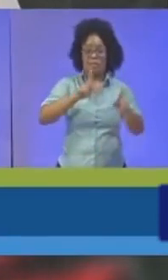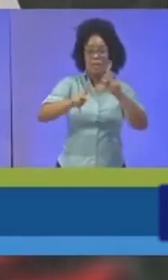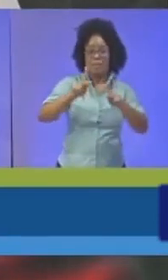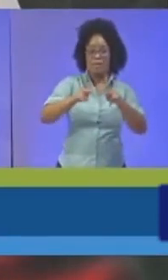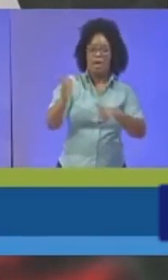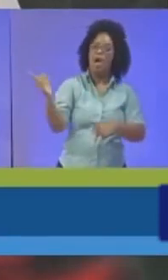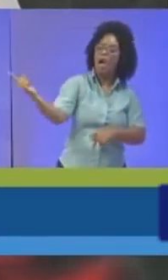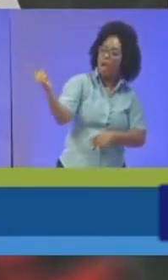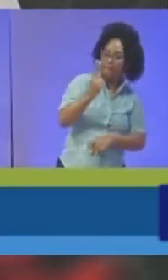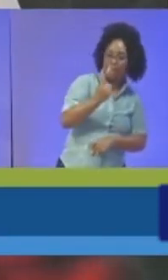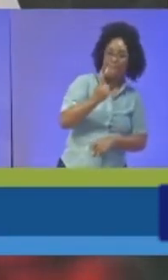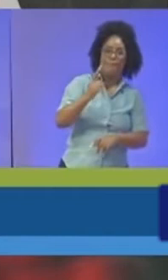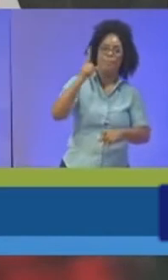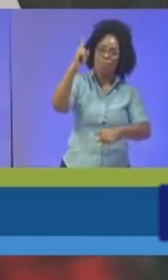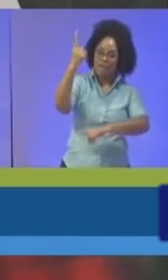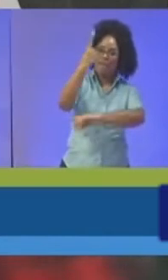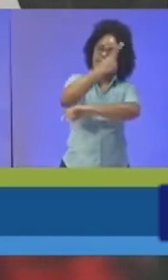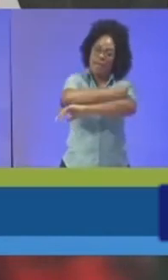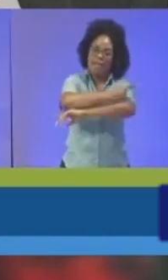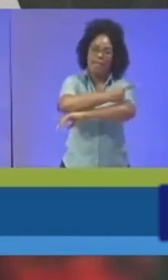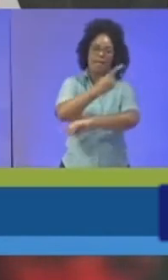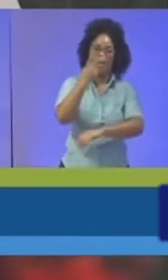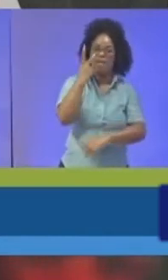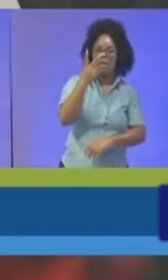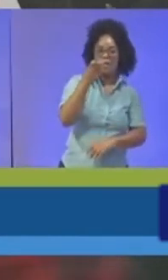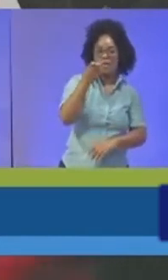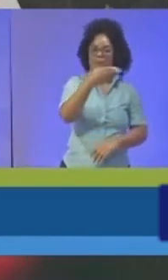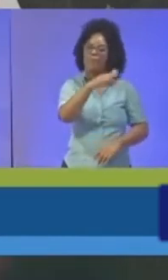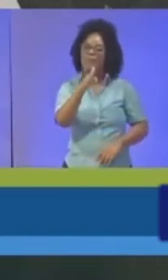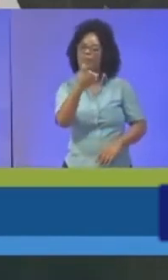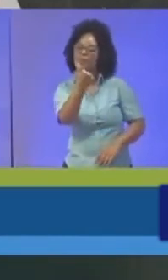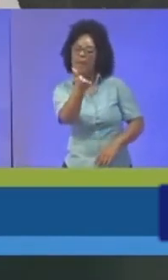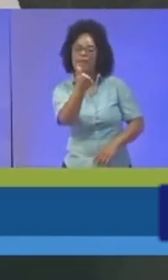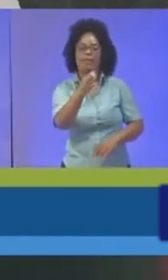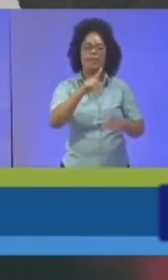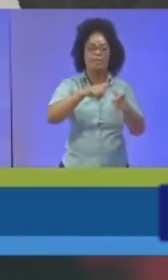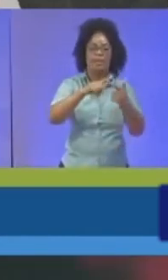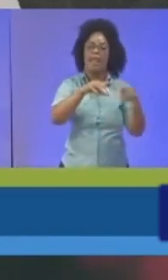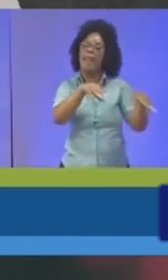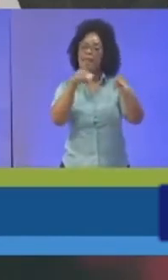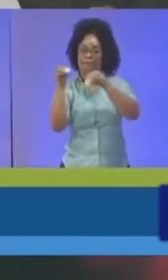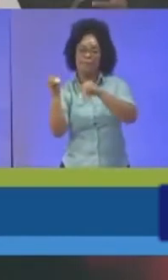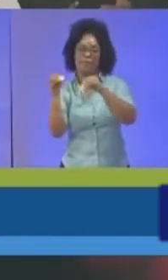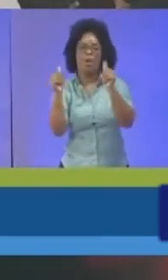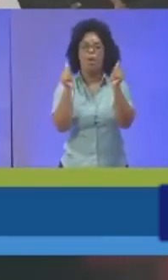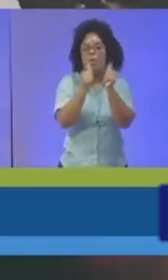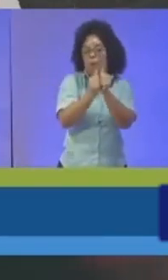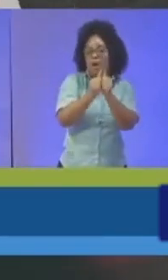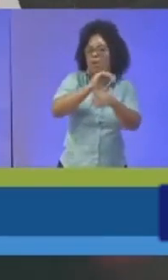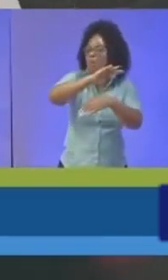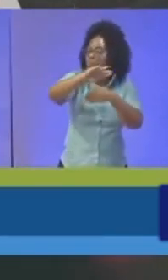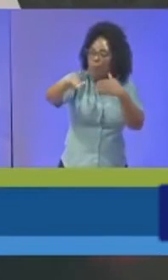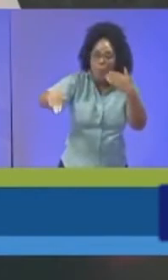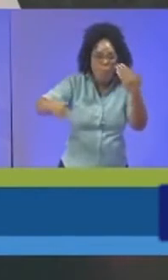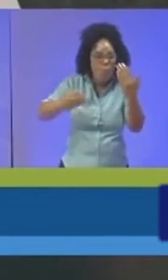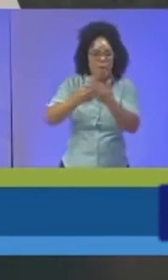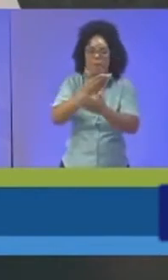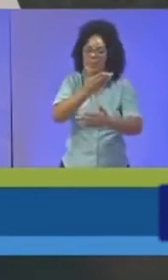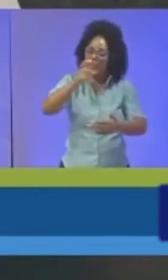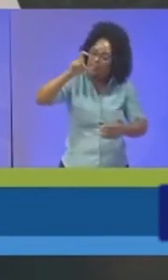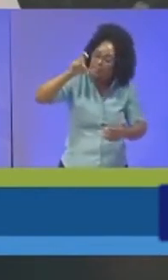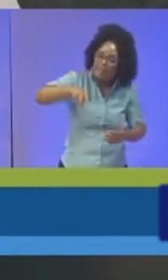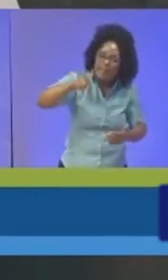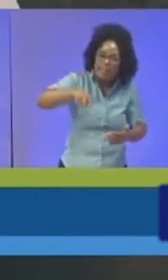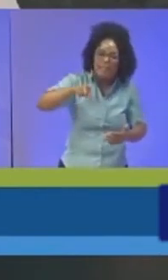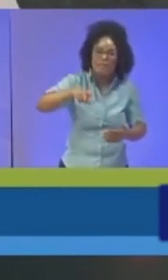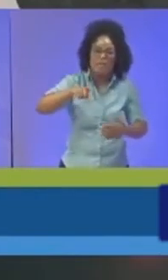day, get a wide range of services, and leave as a complete care package with everything being done within a single day.